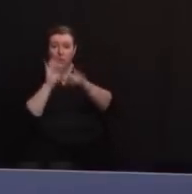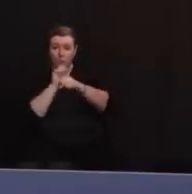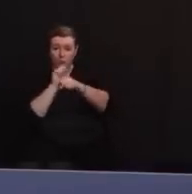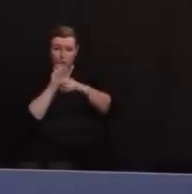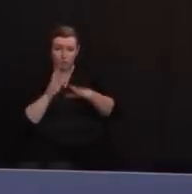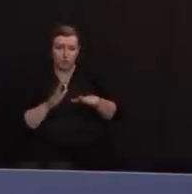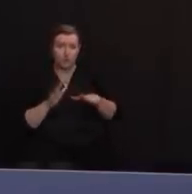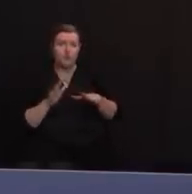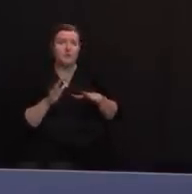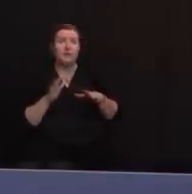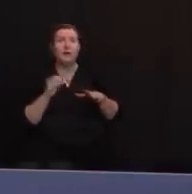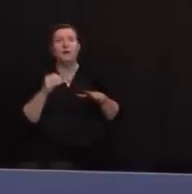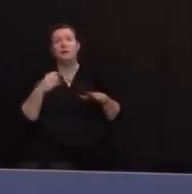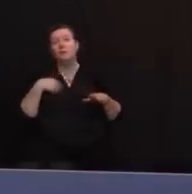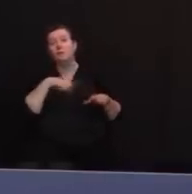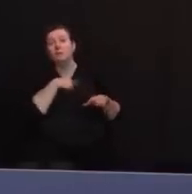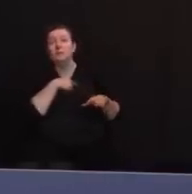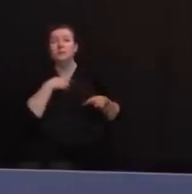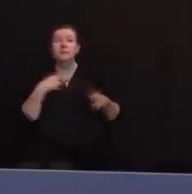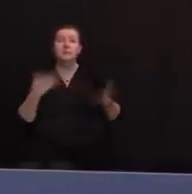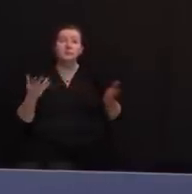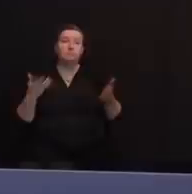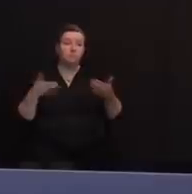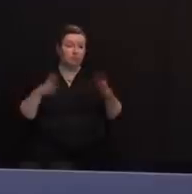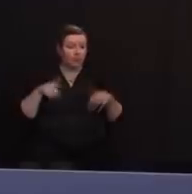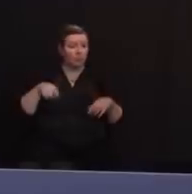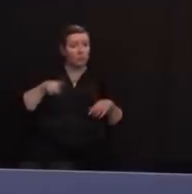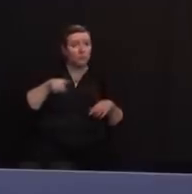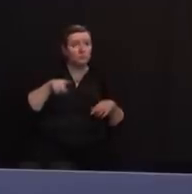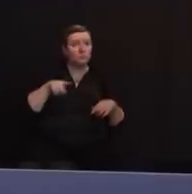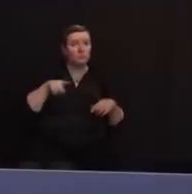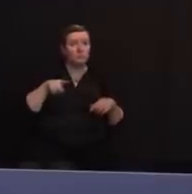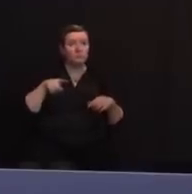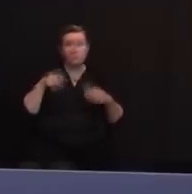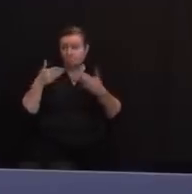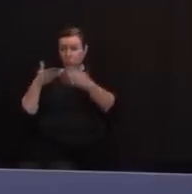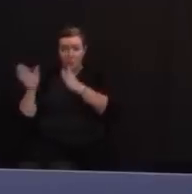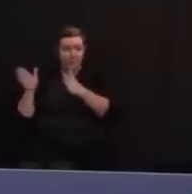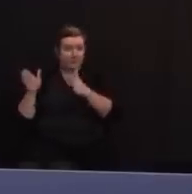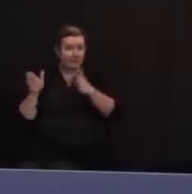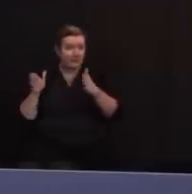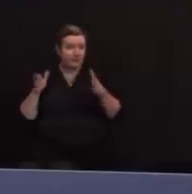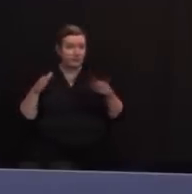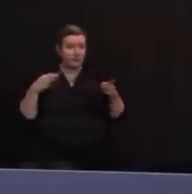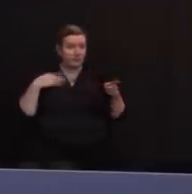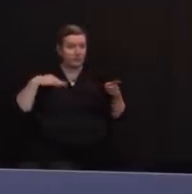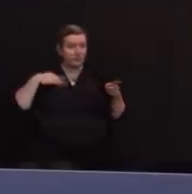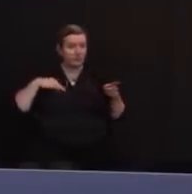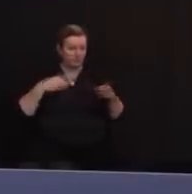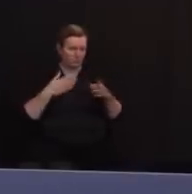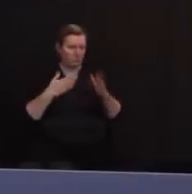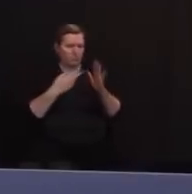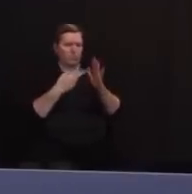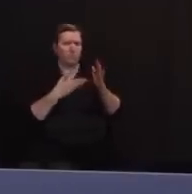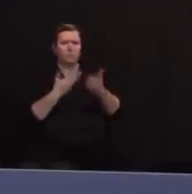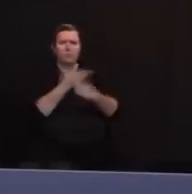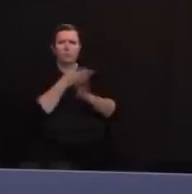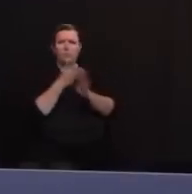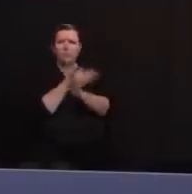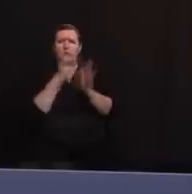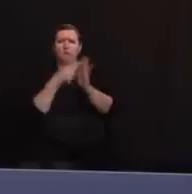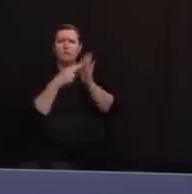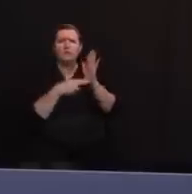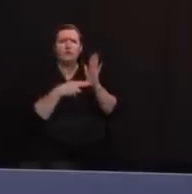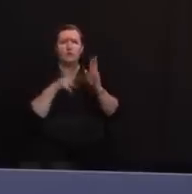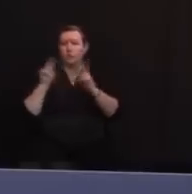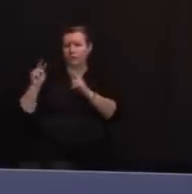up in segments, your advantage is that you're pre-registered and you will get an email and you'll be able to